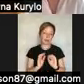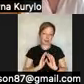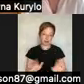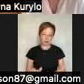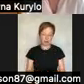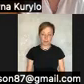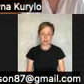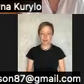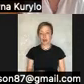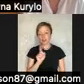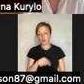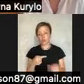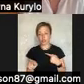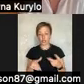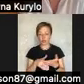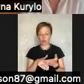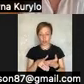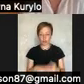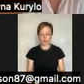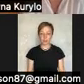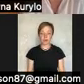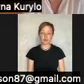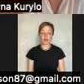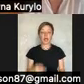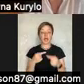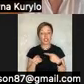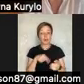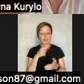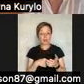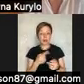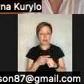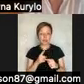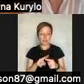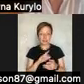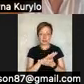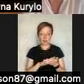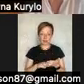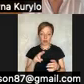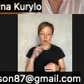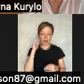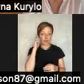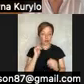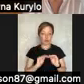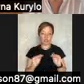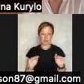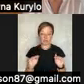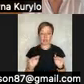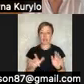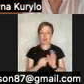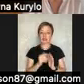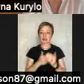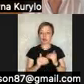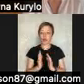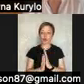and many parents said that the society is not accepting their children in different ways. Another